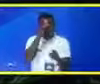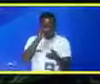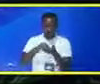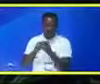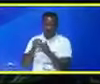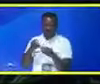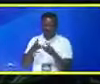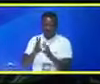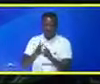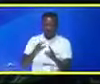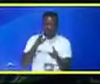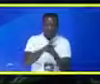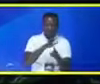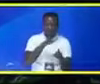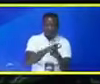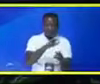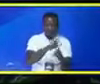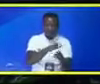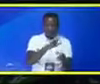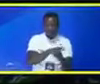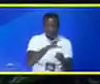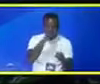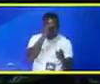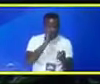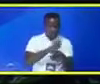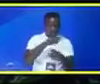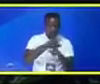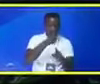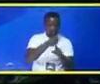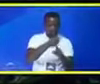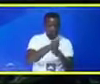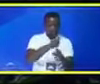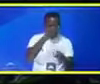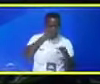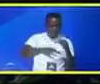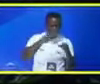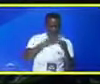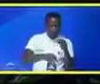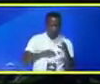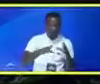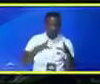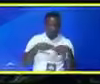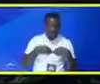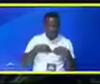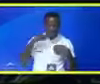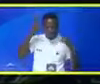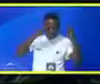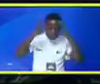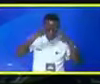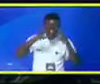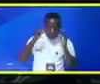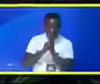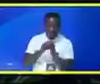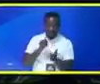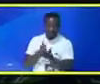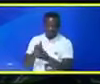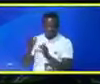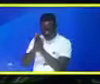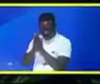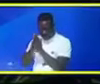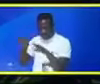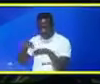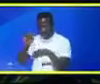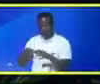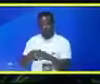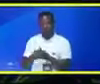way of boring into his will until he finally became weary. That is what prayer can do. You may